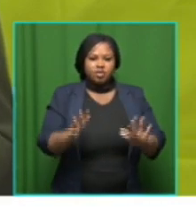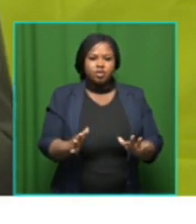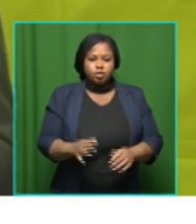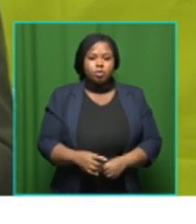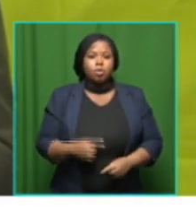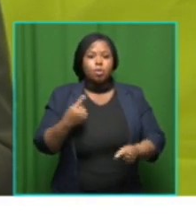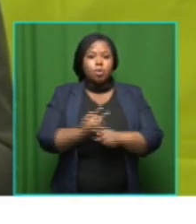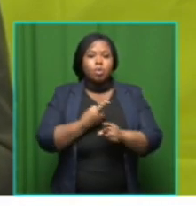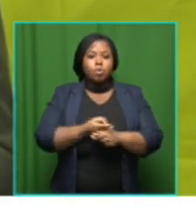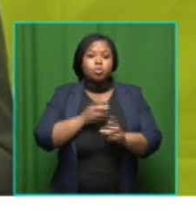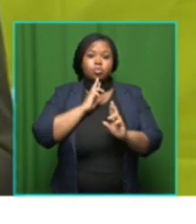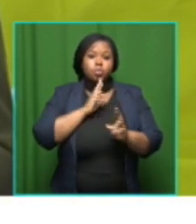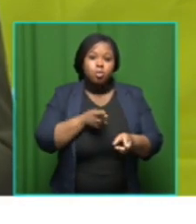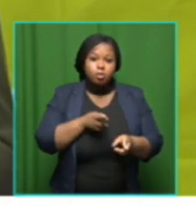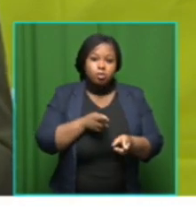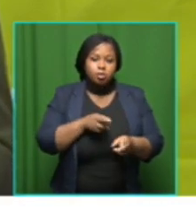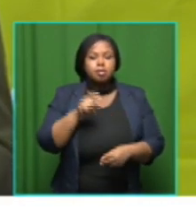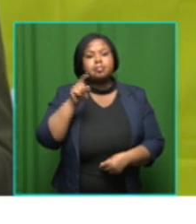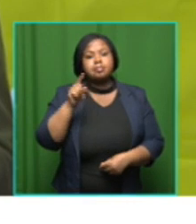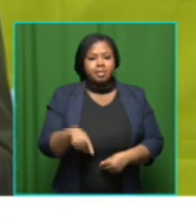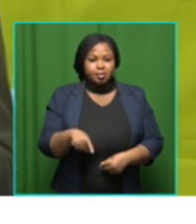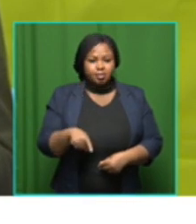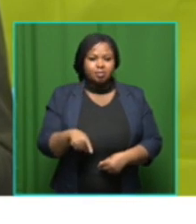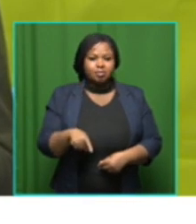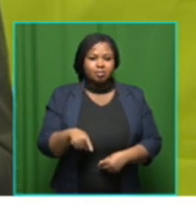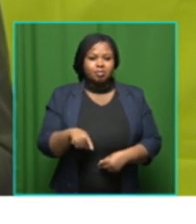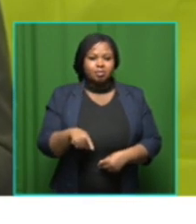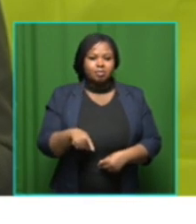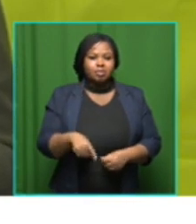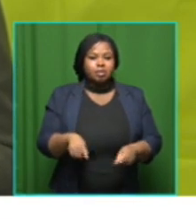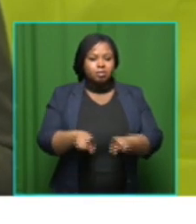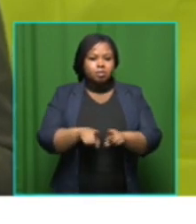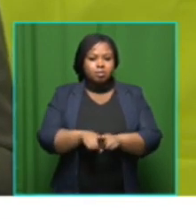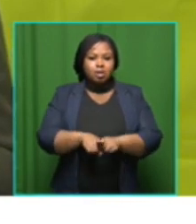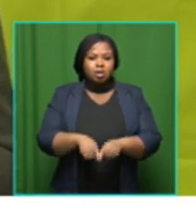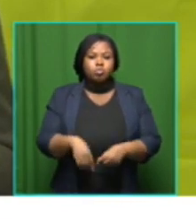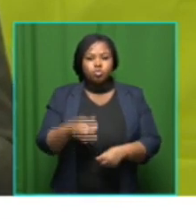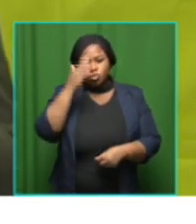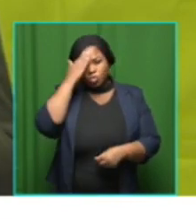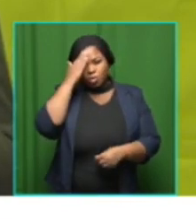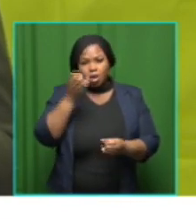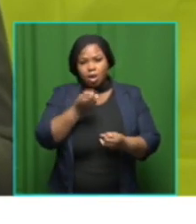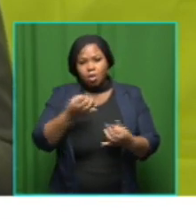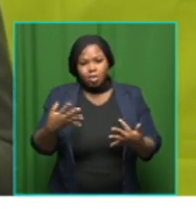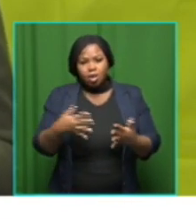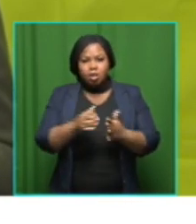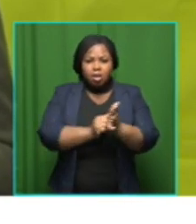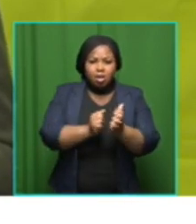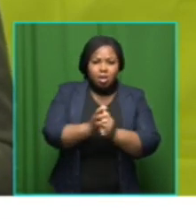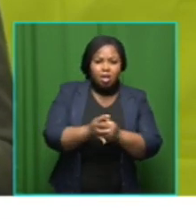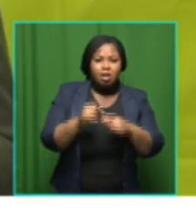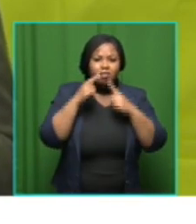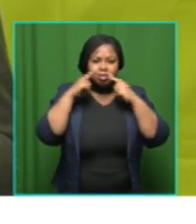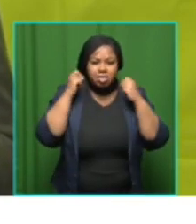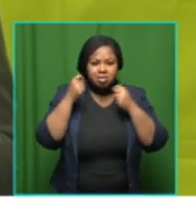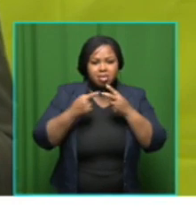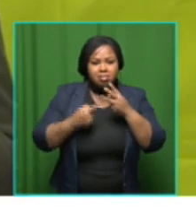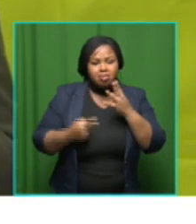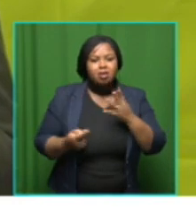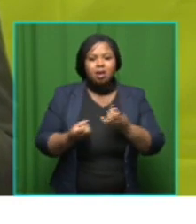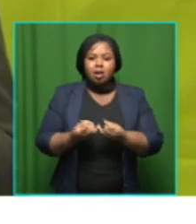we report, we also have to report on our stocks that we are having. We have already also,